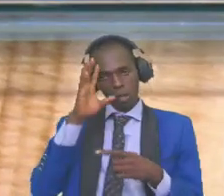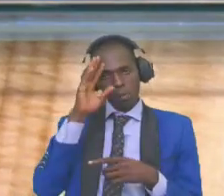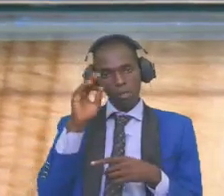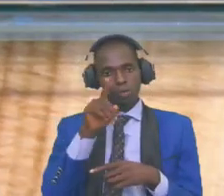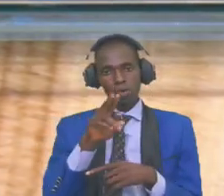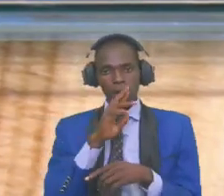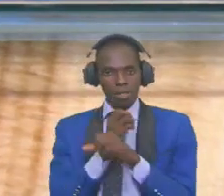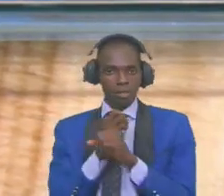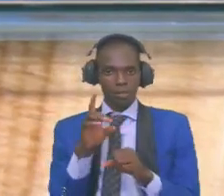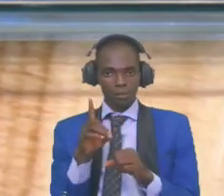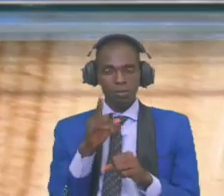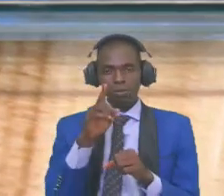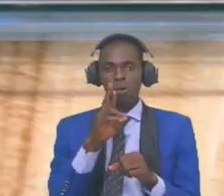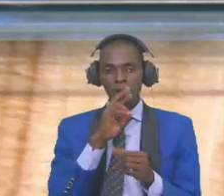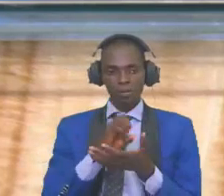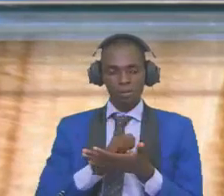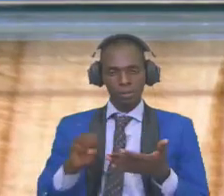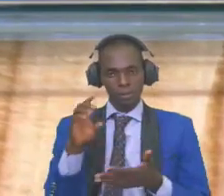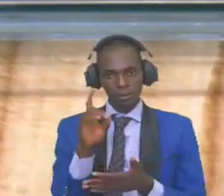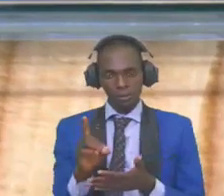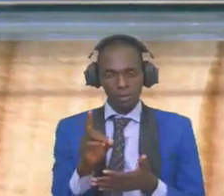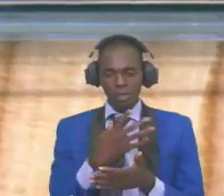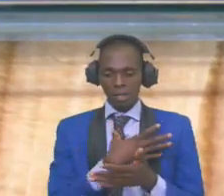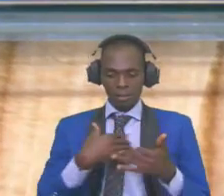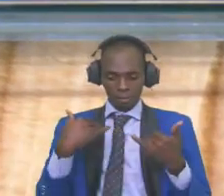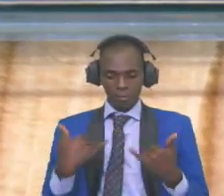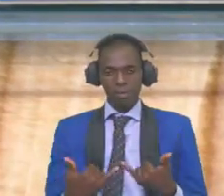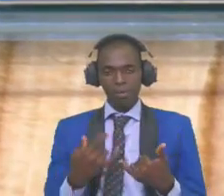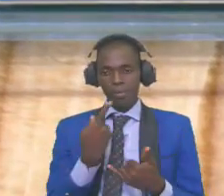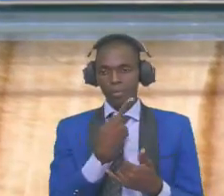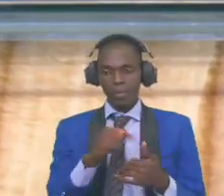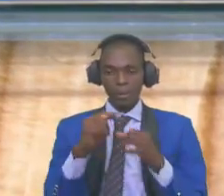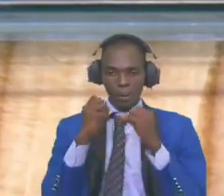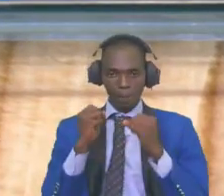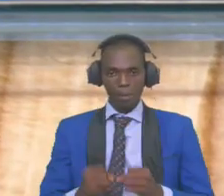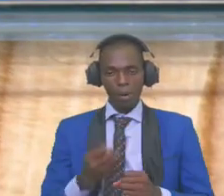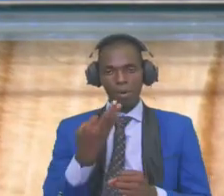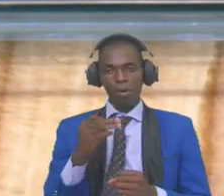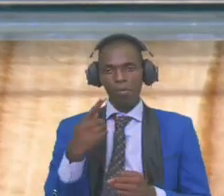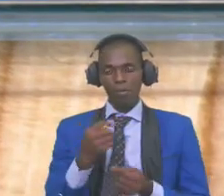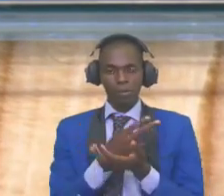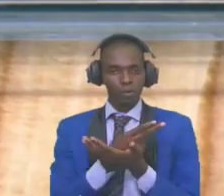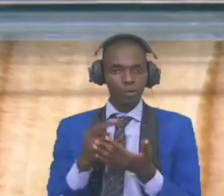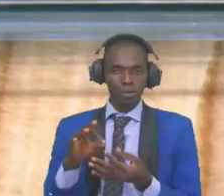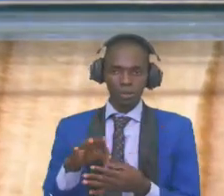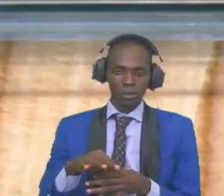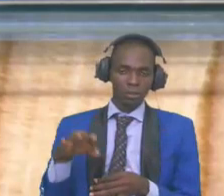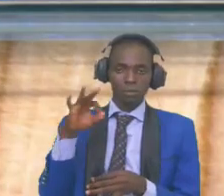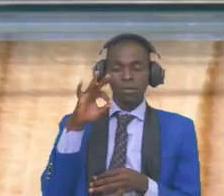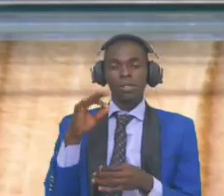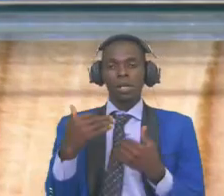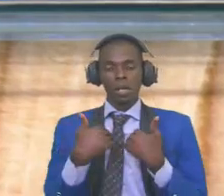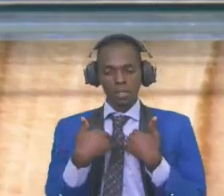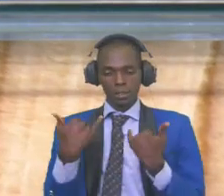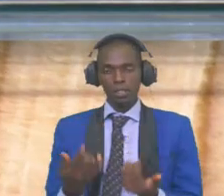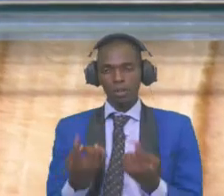saved, you are sanctified, and now the power of the Holy Ghost has now come upon